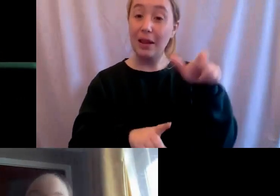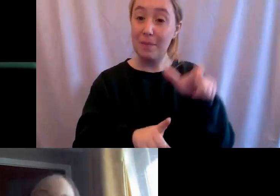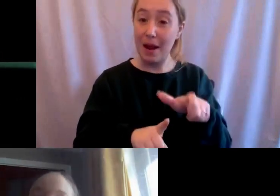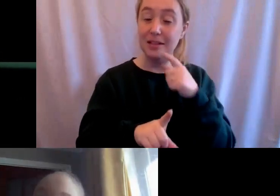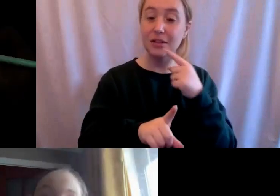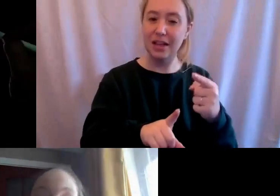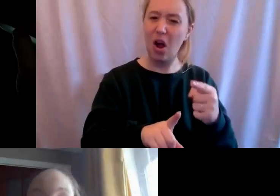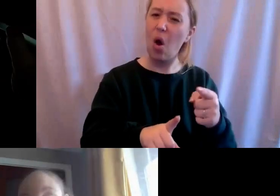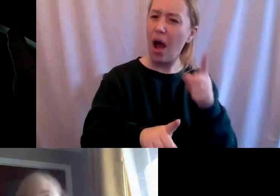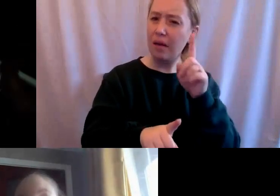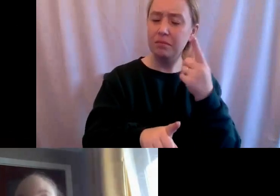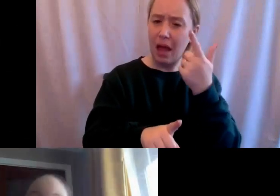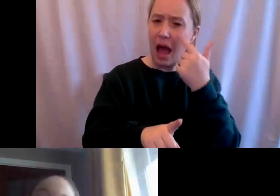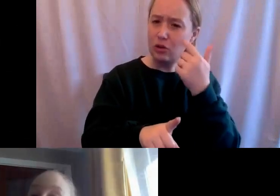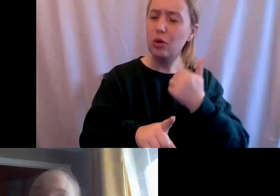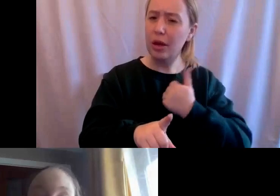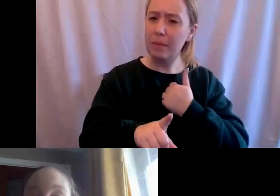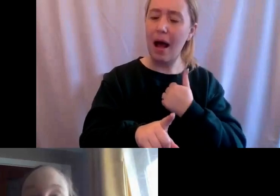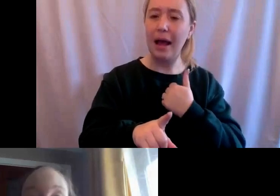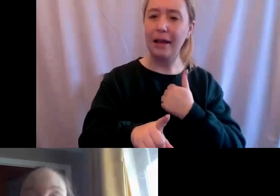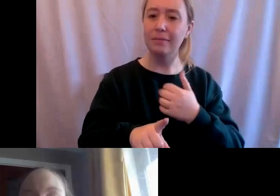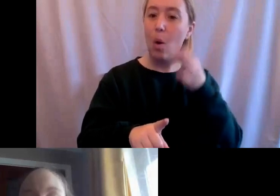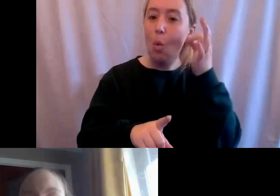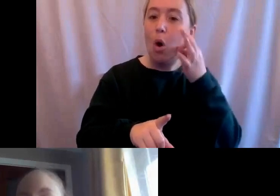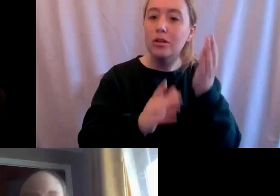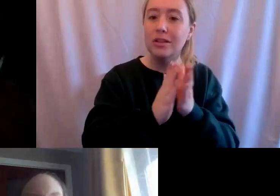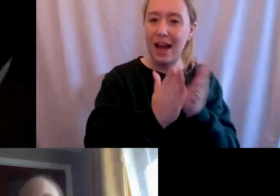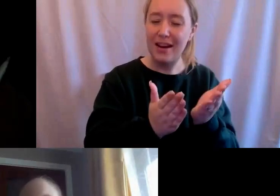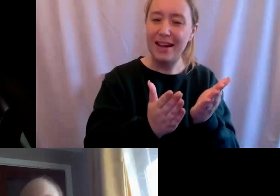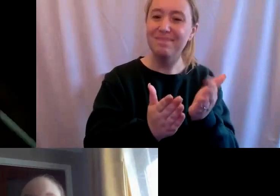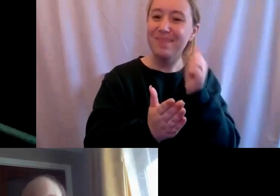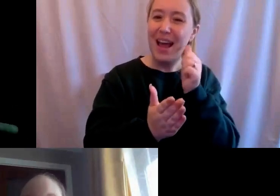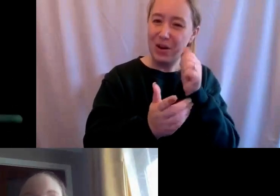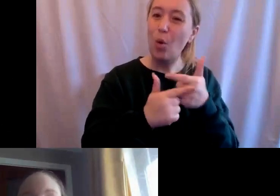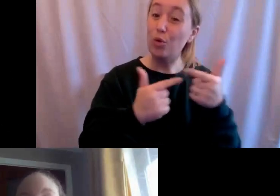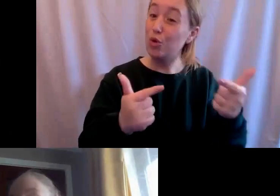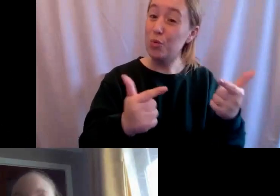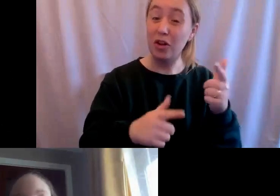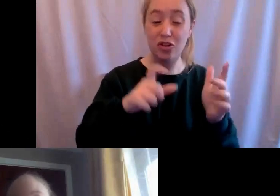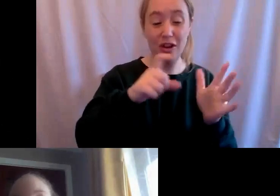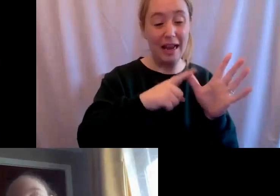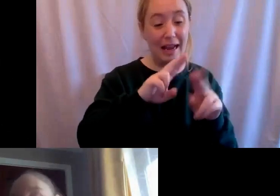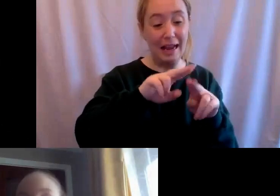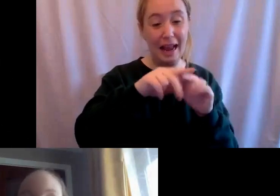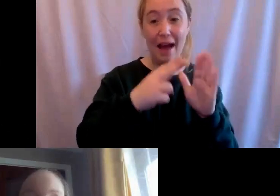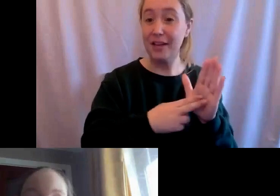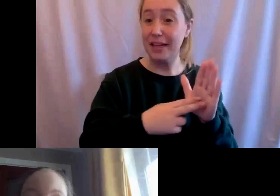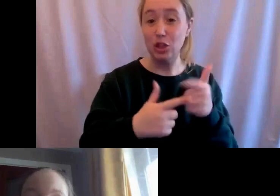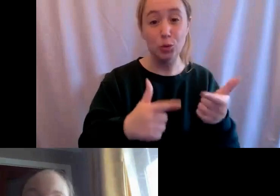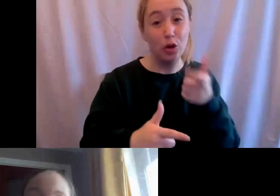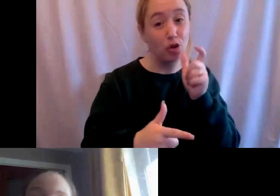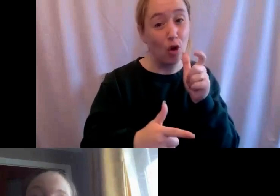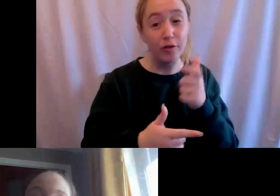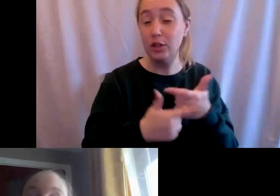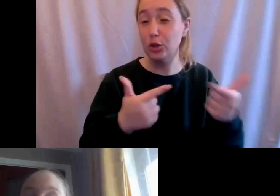I'm drinking too many fizzy drinks, too many caffeinated drinks, or I drink next to nothing and I fixed it and I'm very much